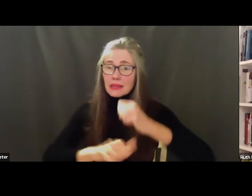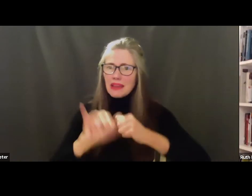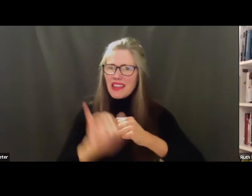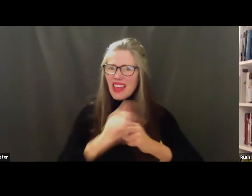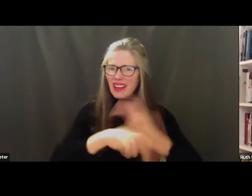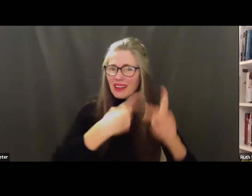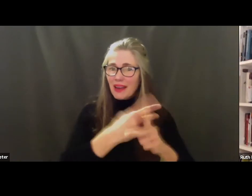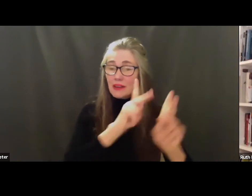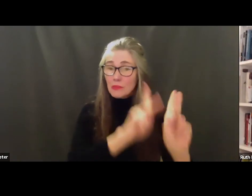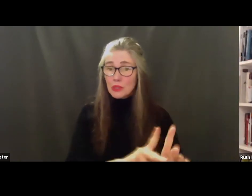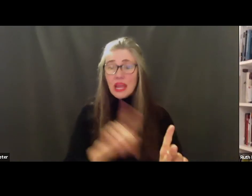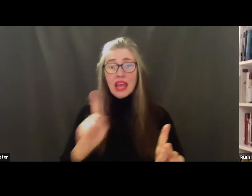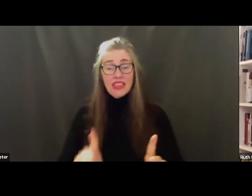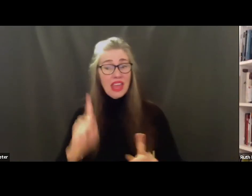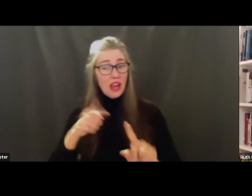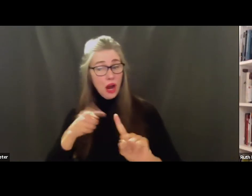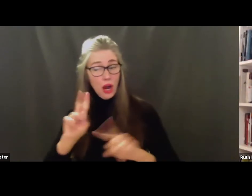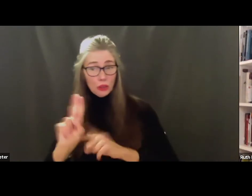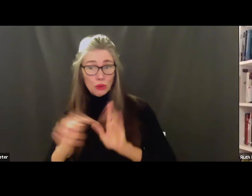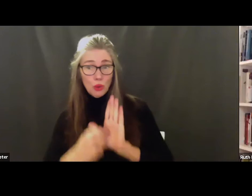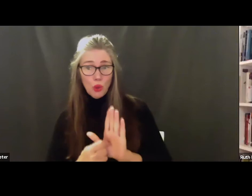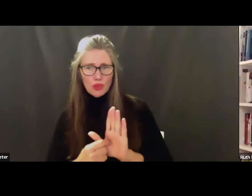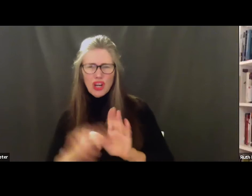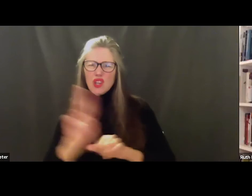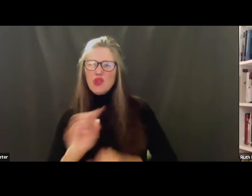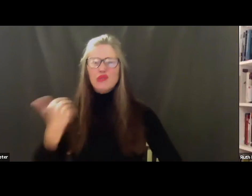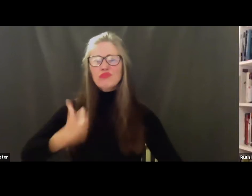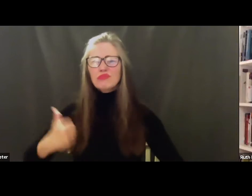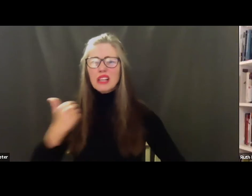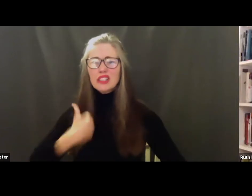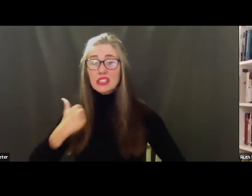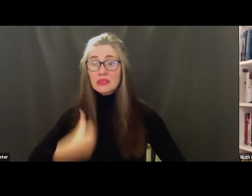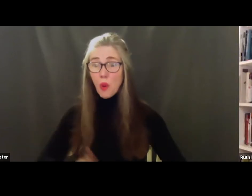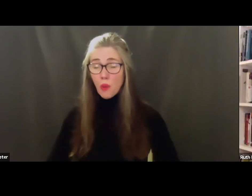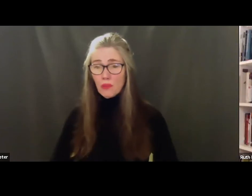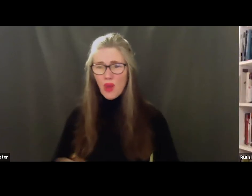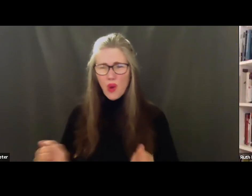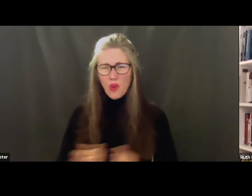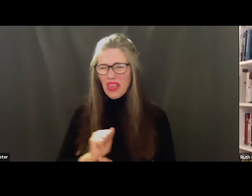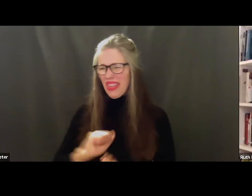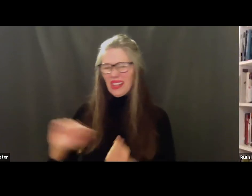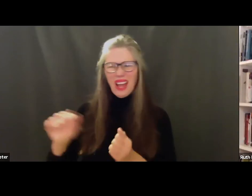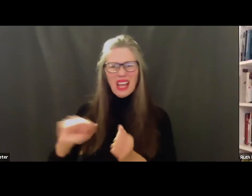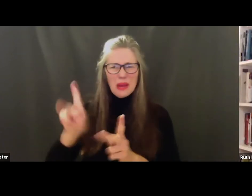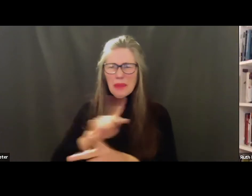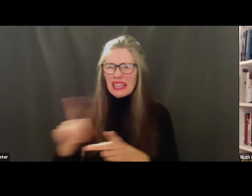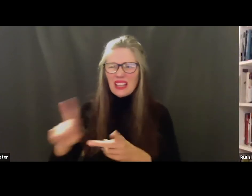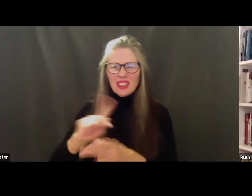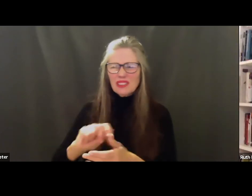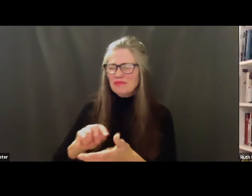are distinguished by their use of machismo, along with corruption,